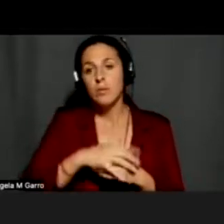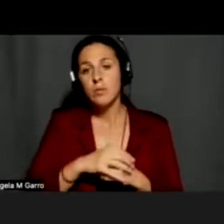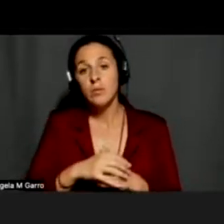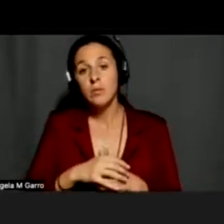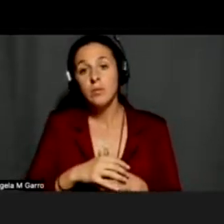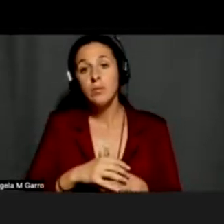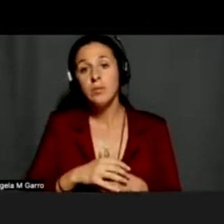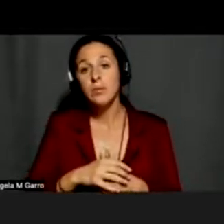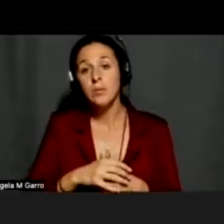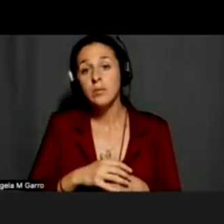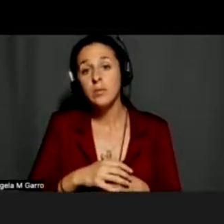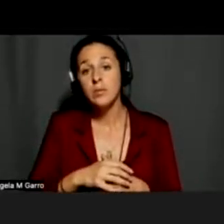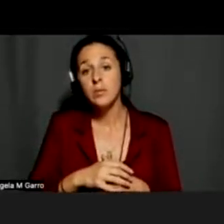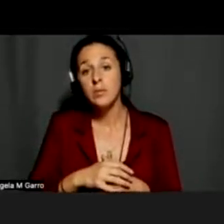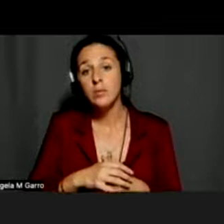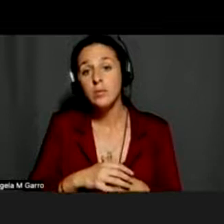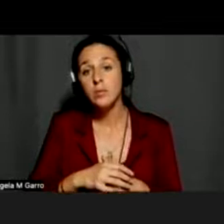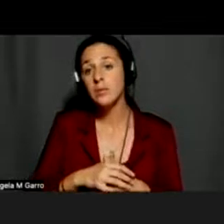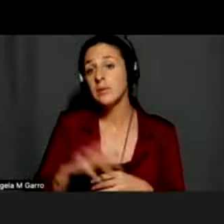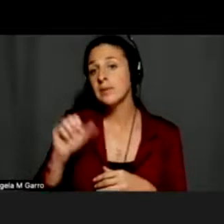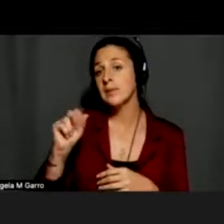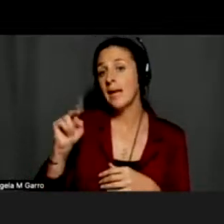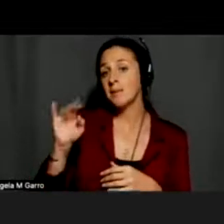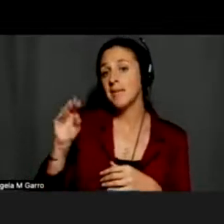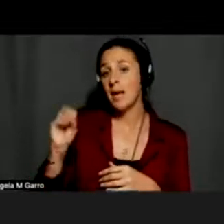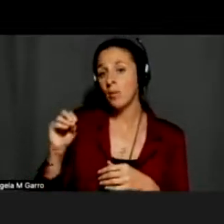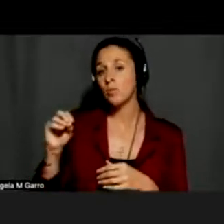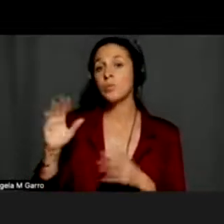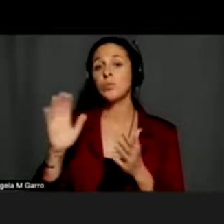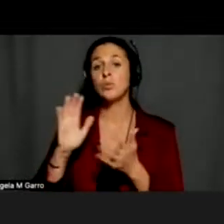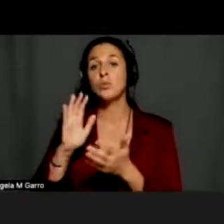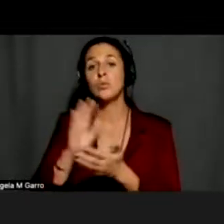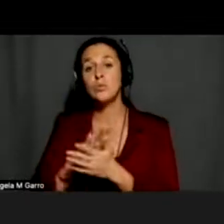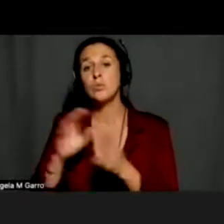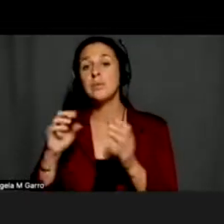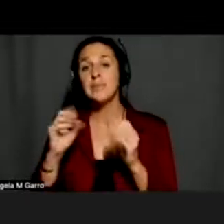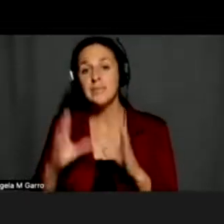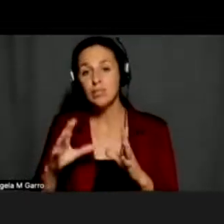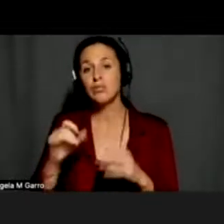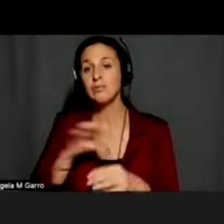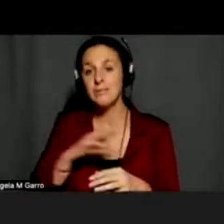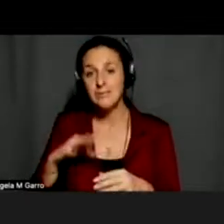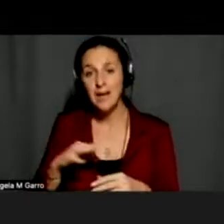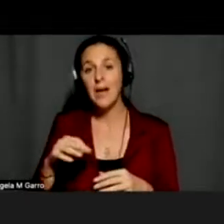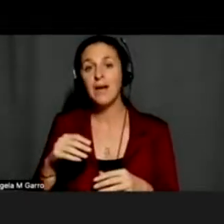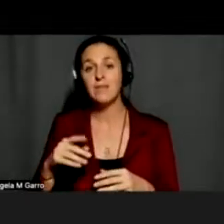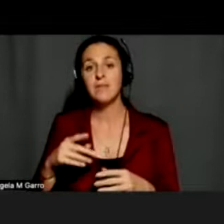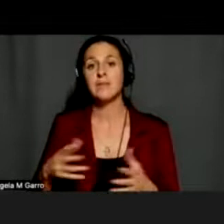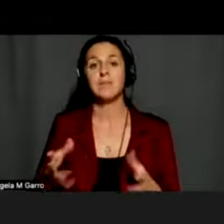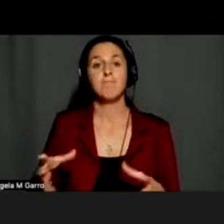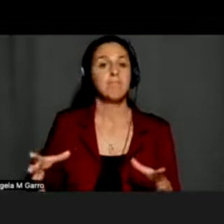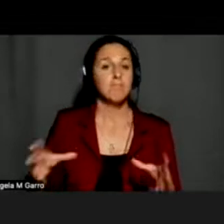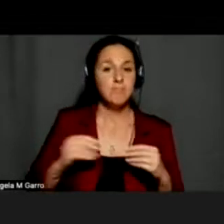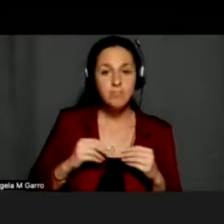whereas San Mateo-Foster City School District teachers and certificated staff embrace and prepare for the future by serving on strategic